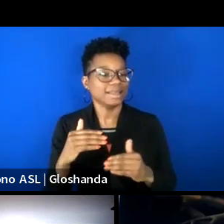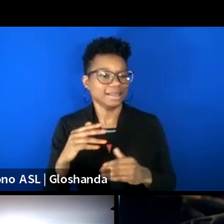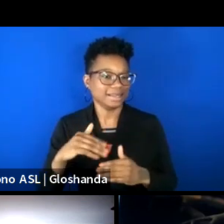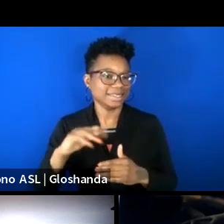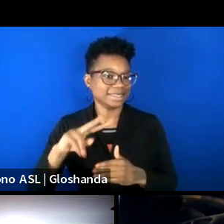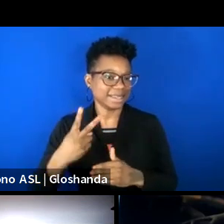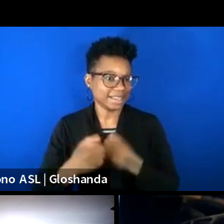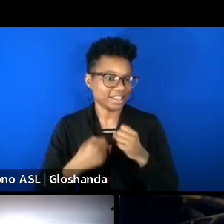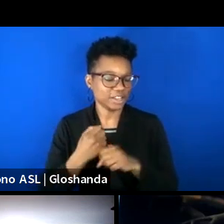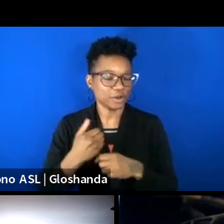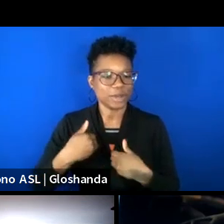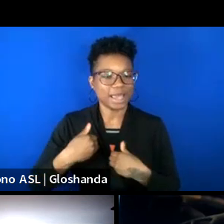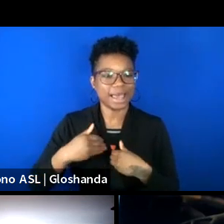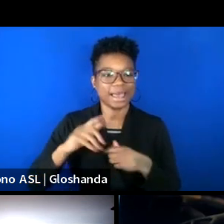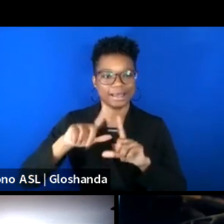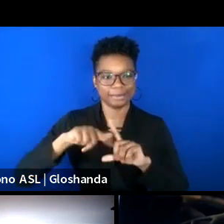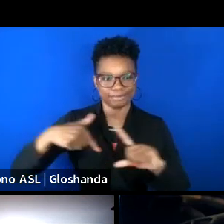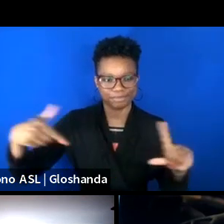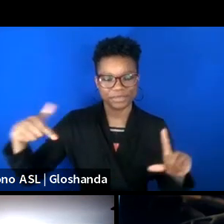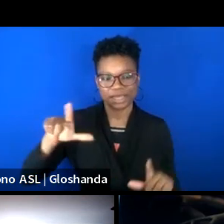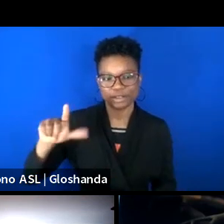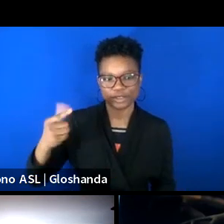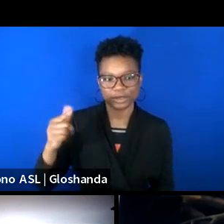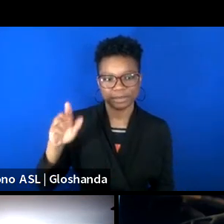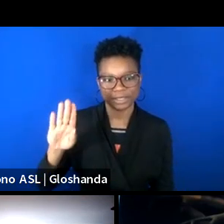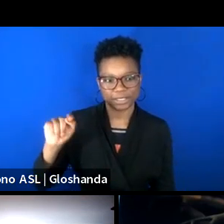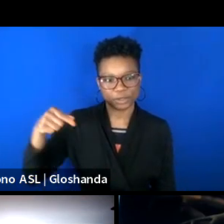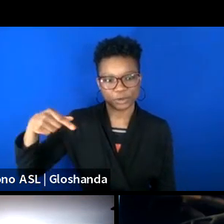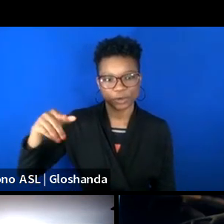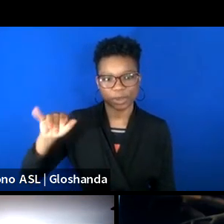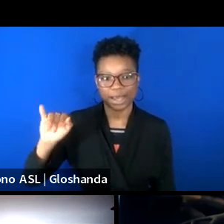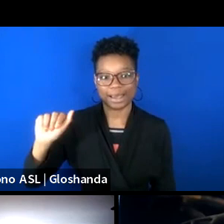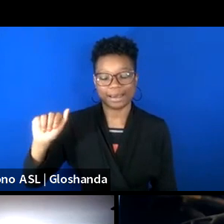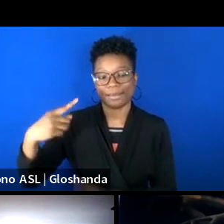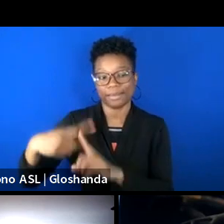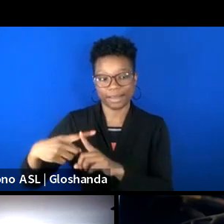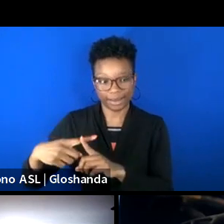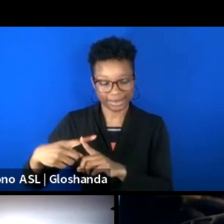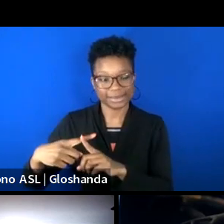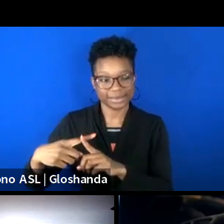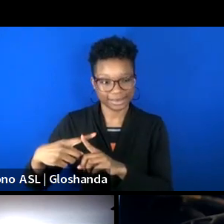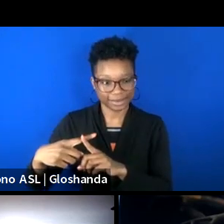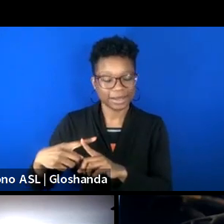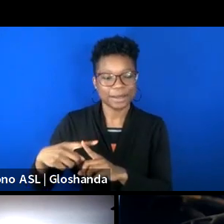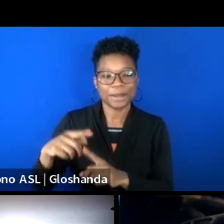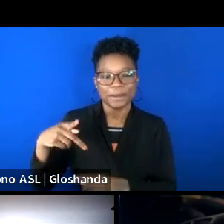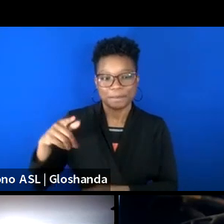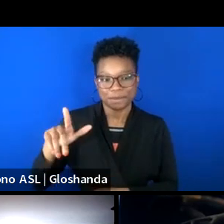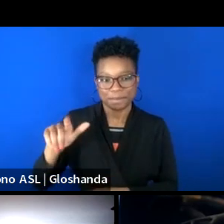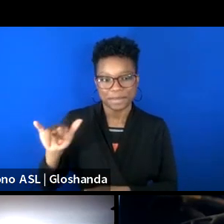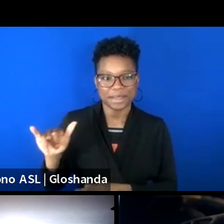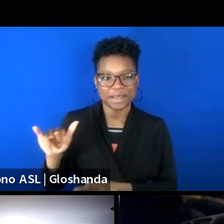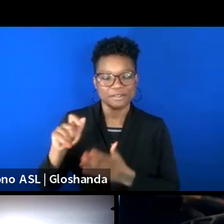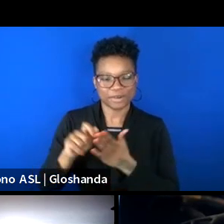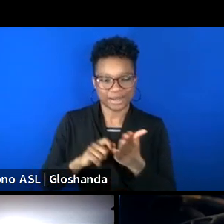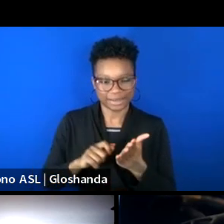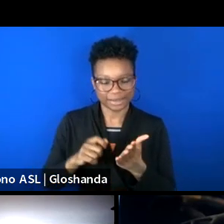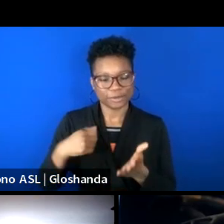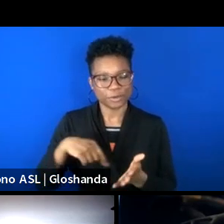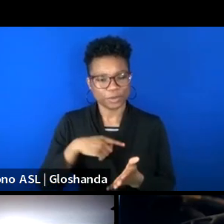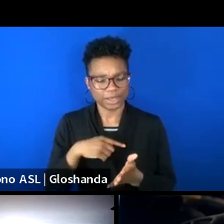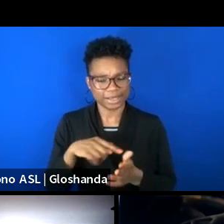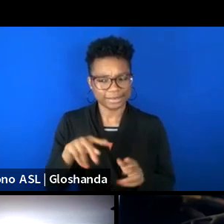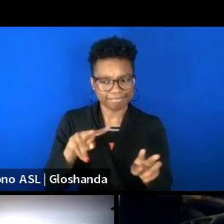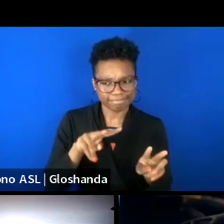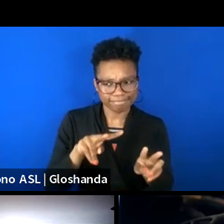identifying Latina playwrights. And so the idea is that, you know, when we look around the community